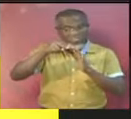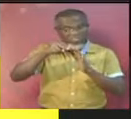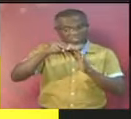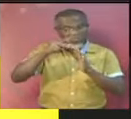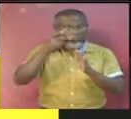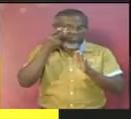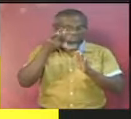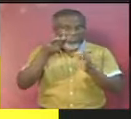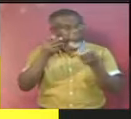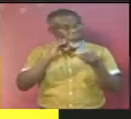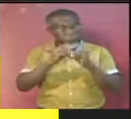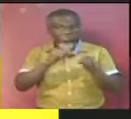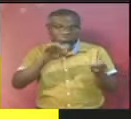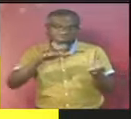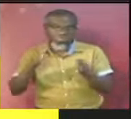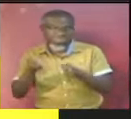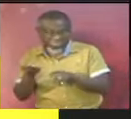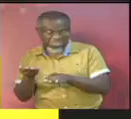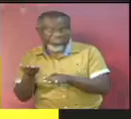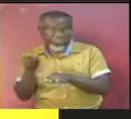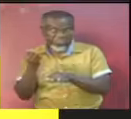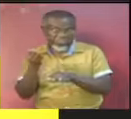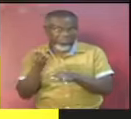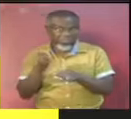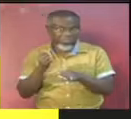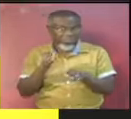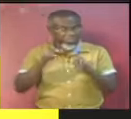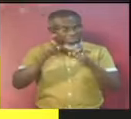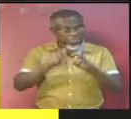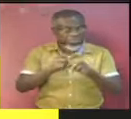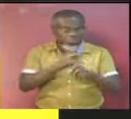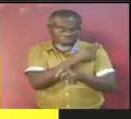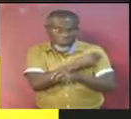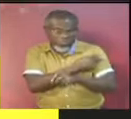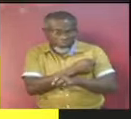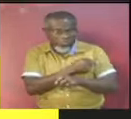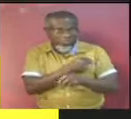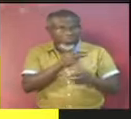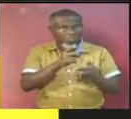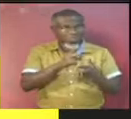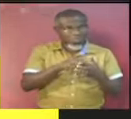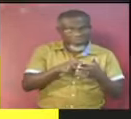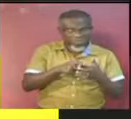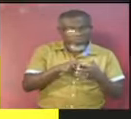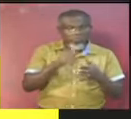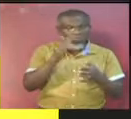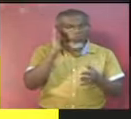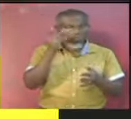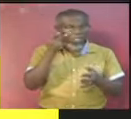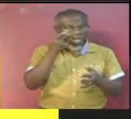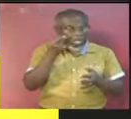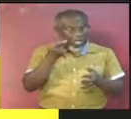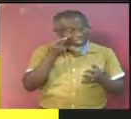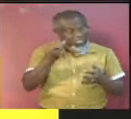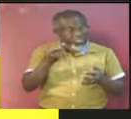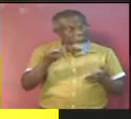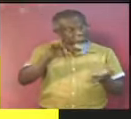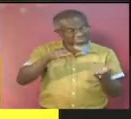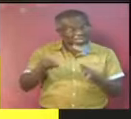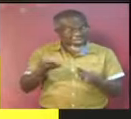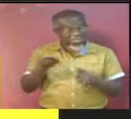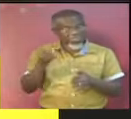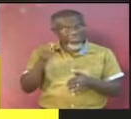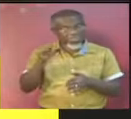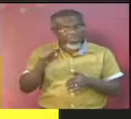high, serious cases, the need for hospitalization would increase and therefore deaths would increase. But of course, if we look